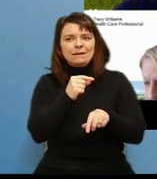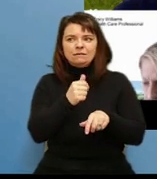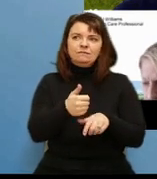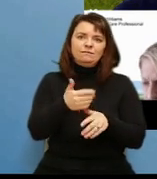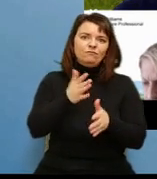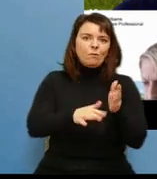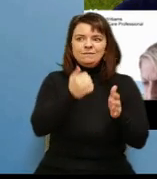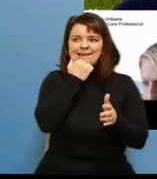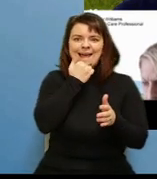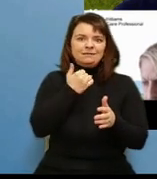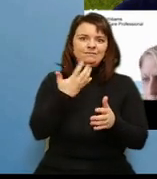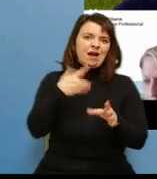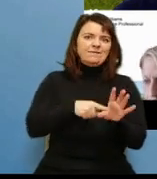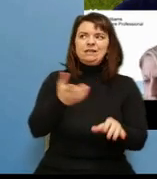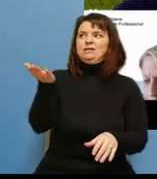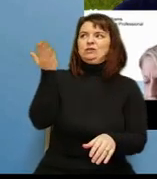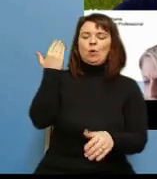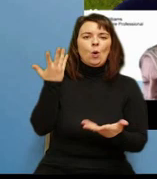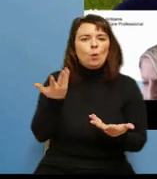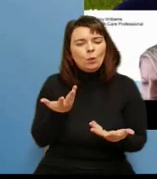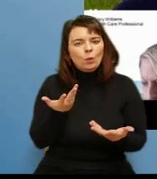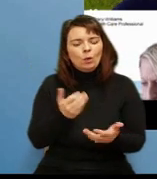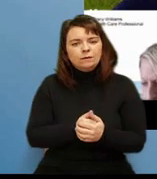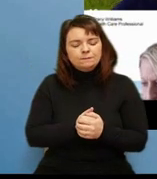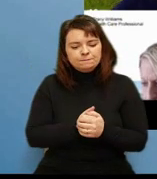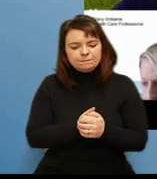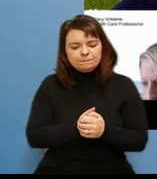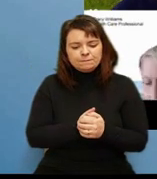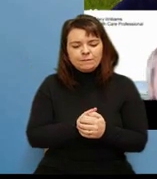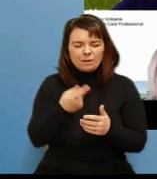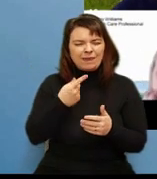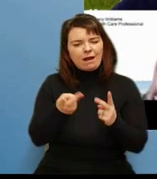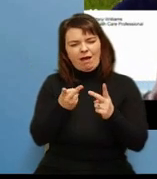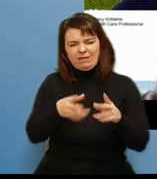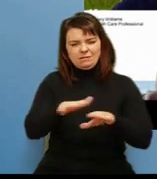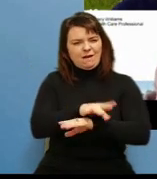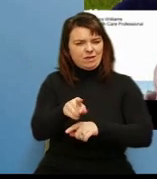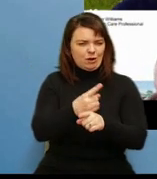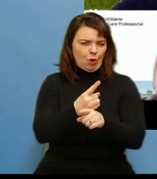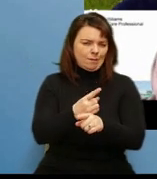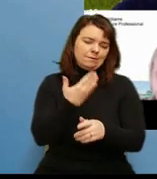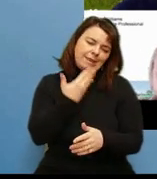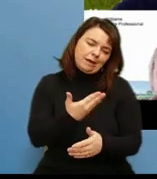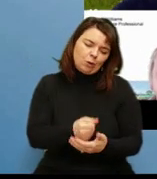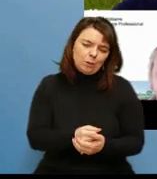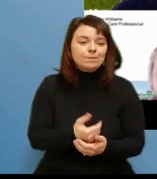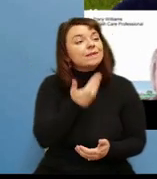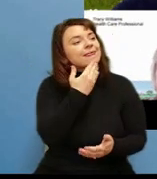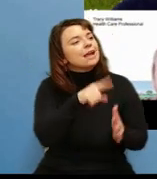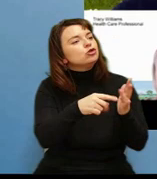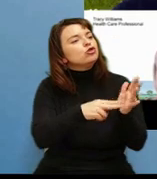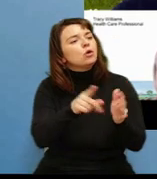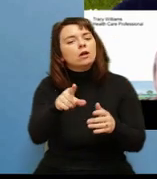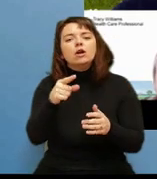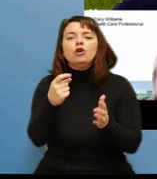these assessments are now significantly out of date for understandable reasons. So it's really positive, but I suppose a question mark about what level of